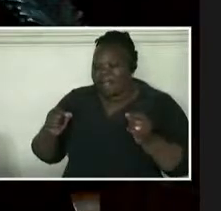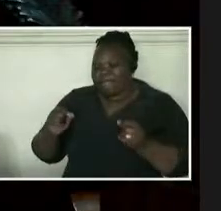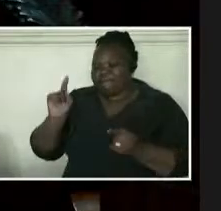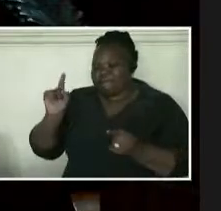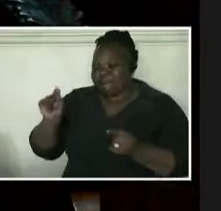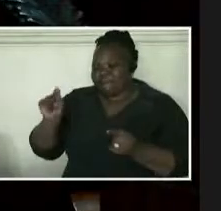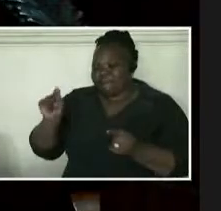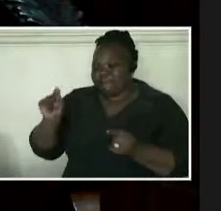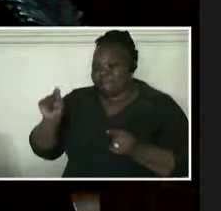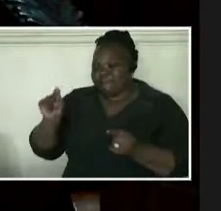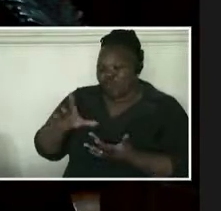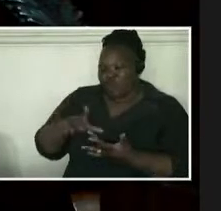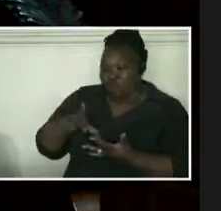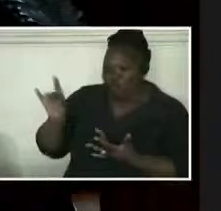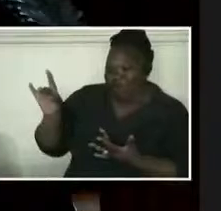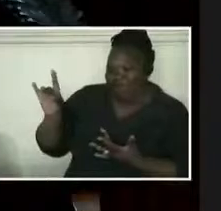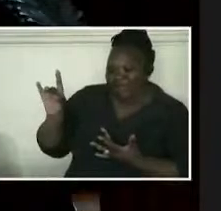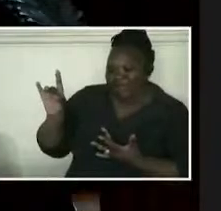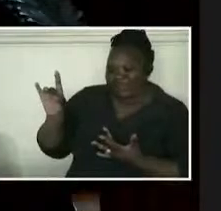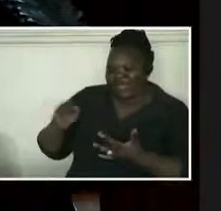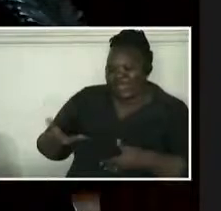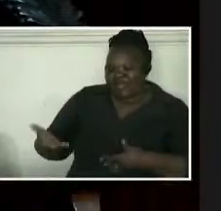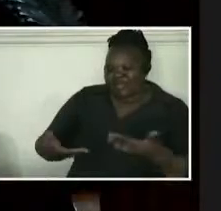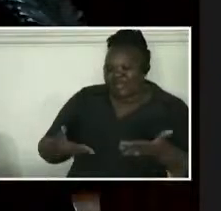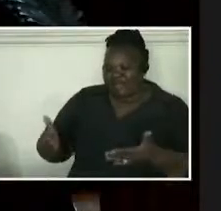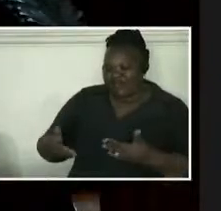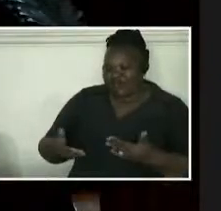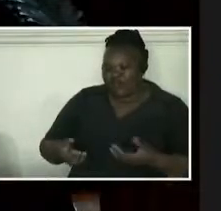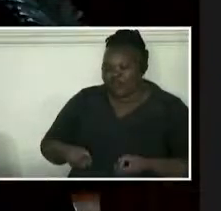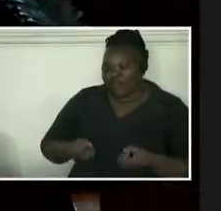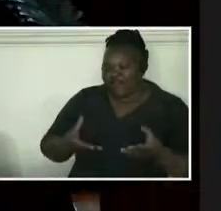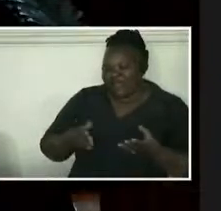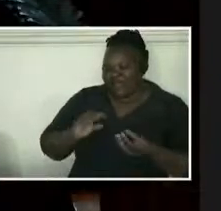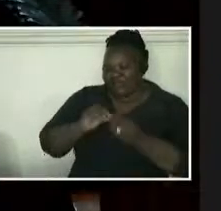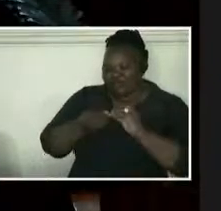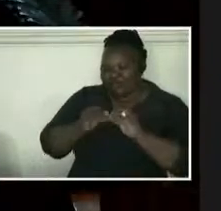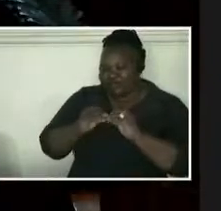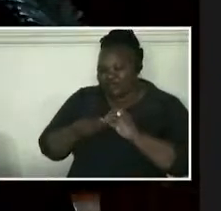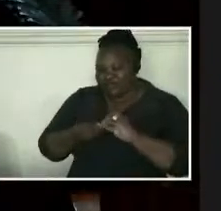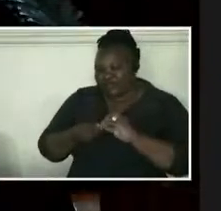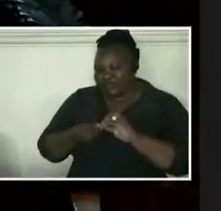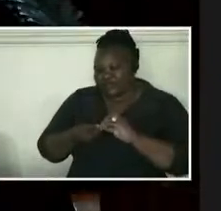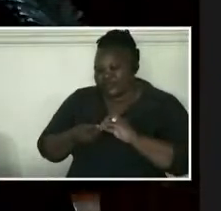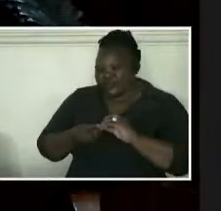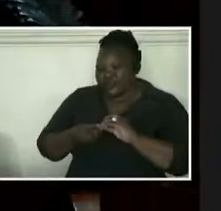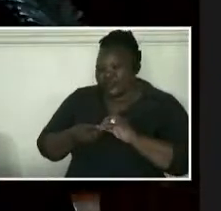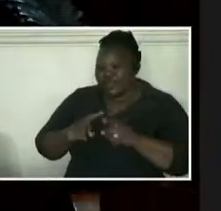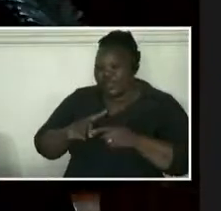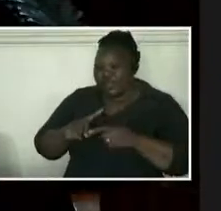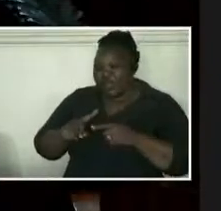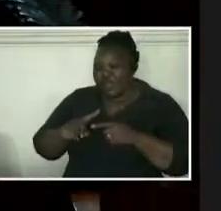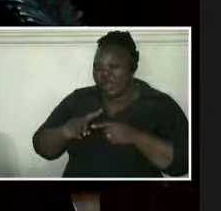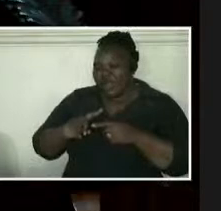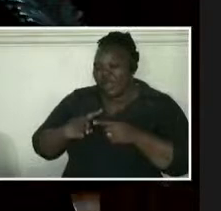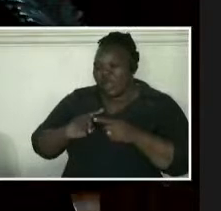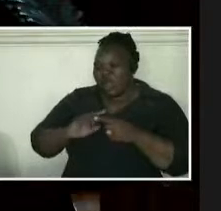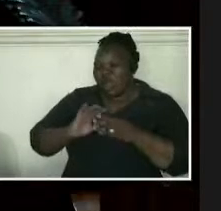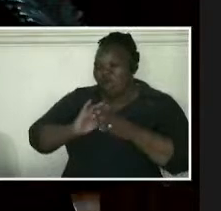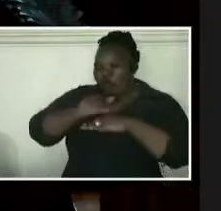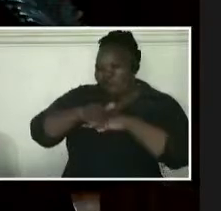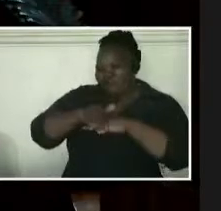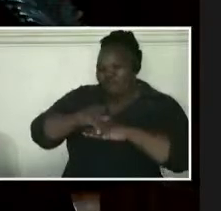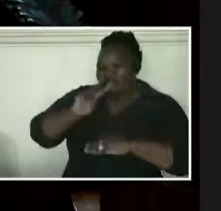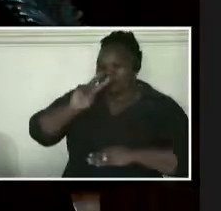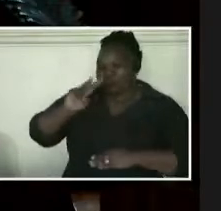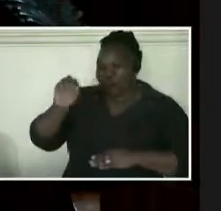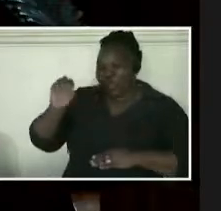providers are currently underway at the moment the anticipated cost of repair is up repairs is above 200 million